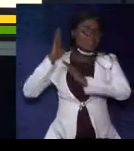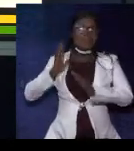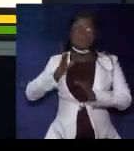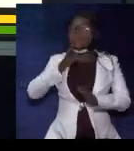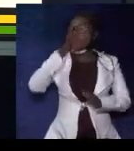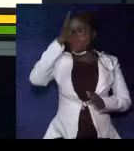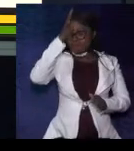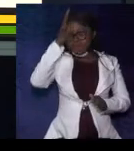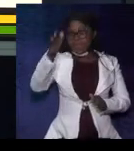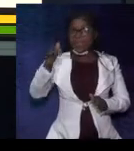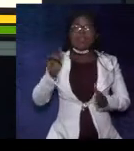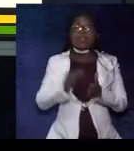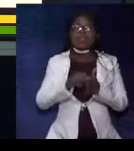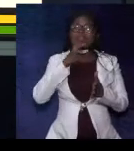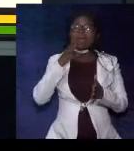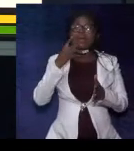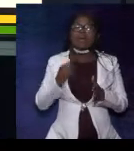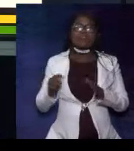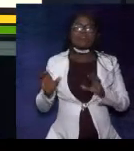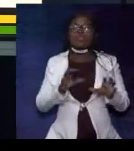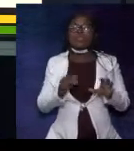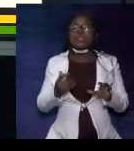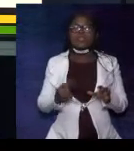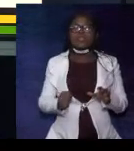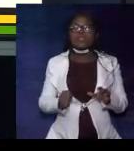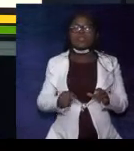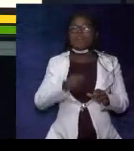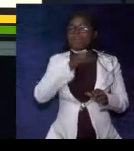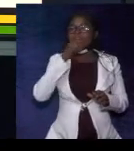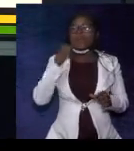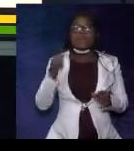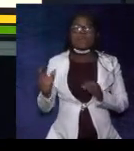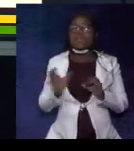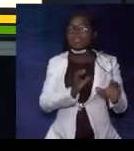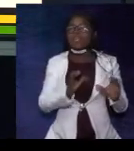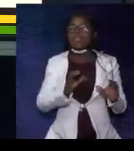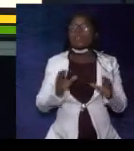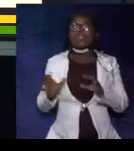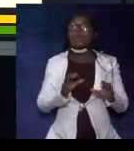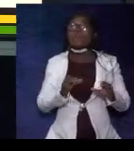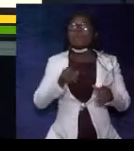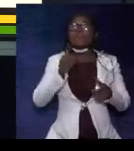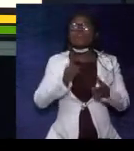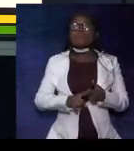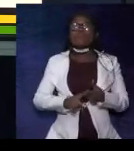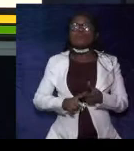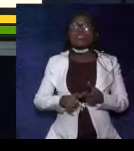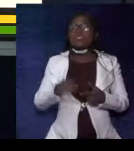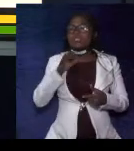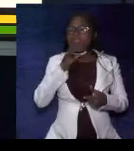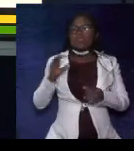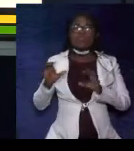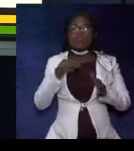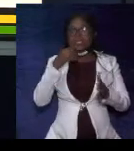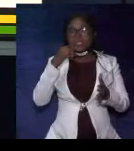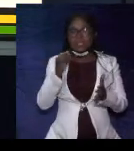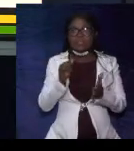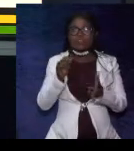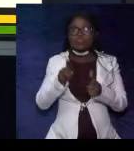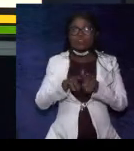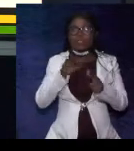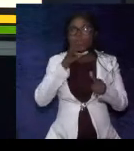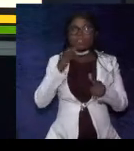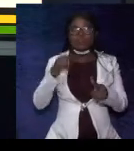the one doing the farming activities. They did a lot to boost our economy through agriculture,